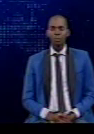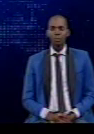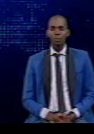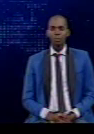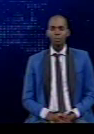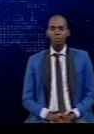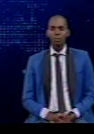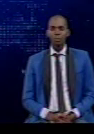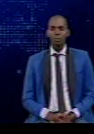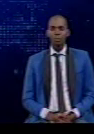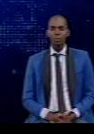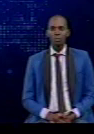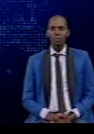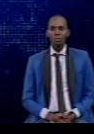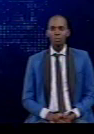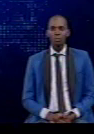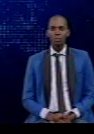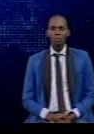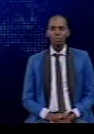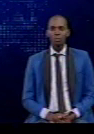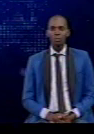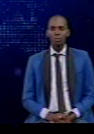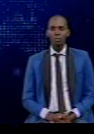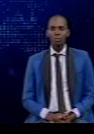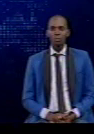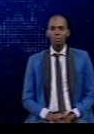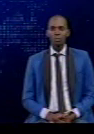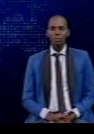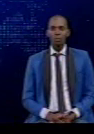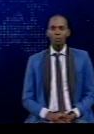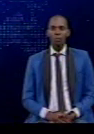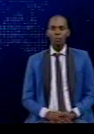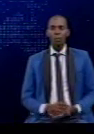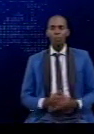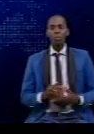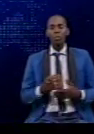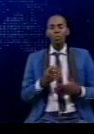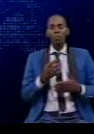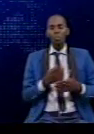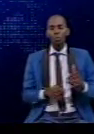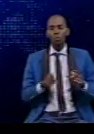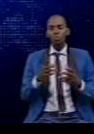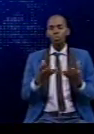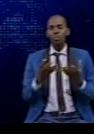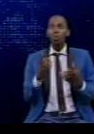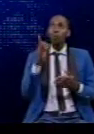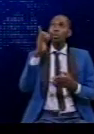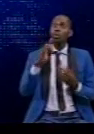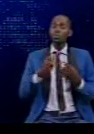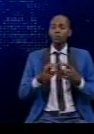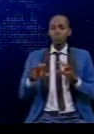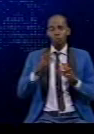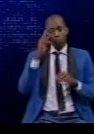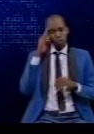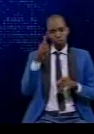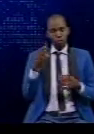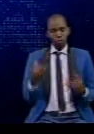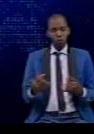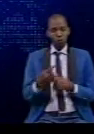in that authority you're moving forward, going wherever you are